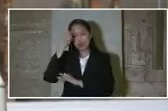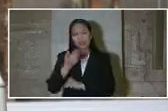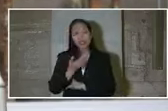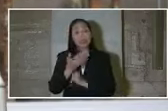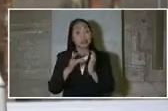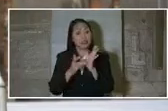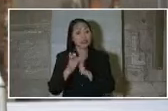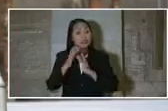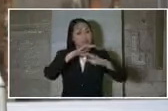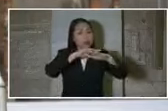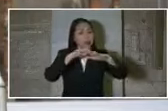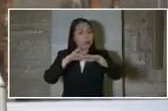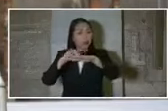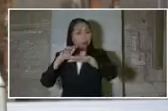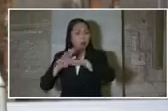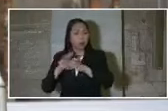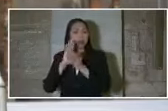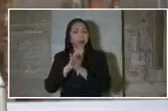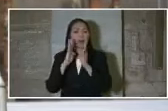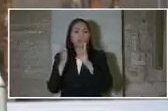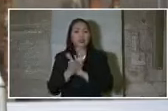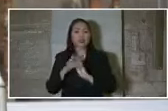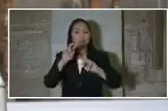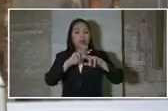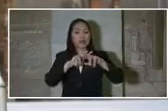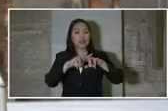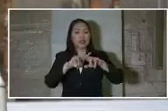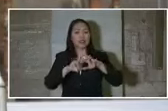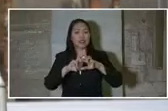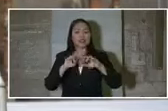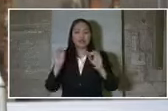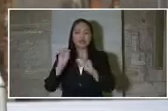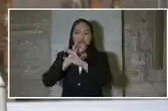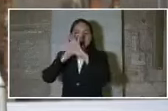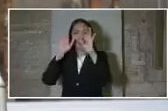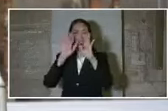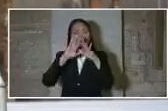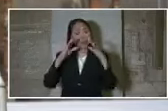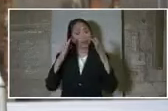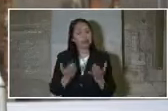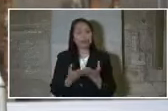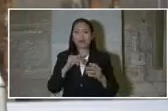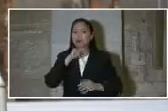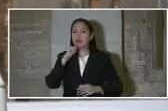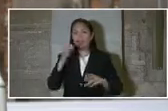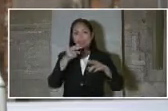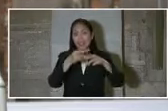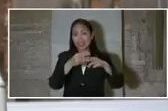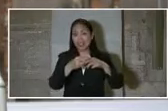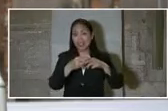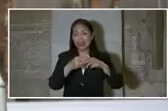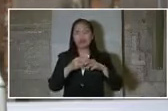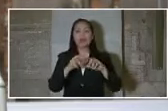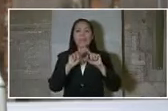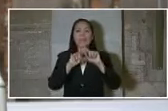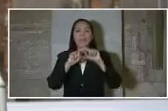summons us to become salt and light of the world, not in name, but